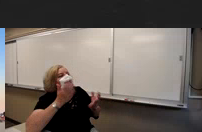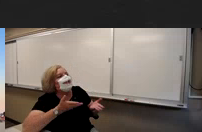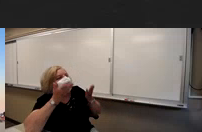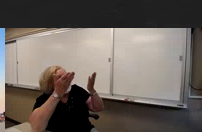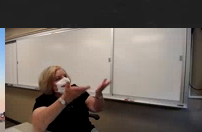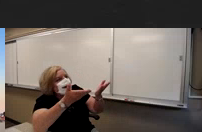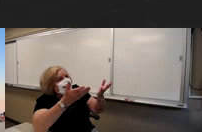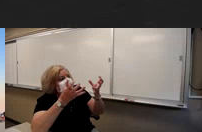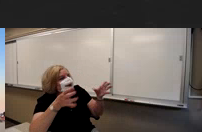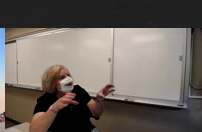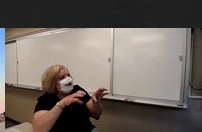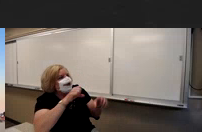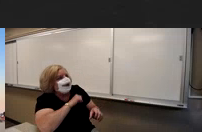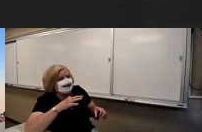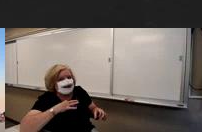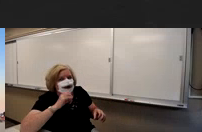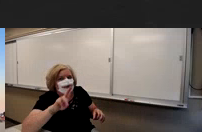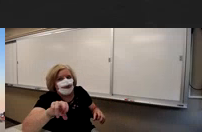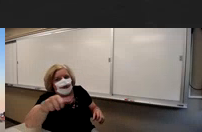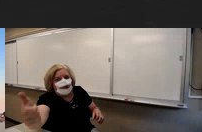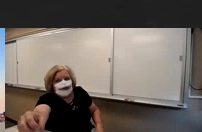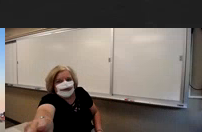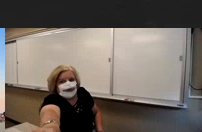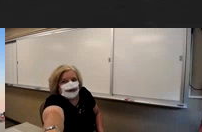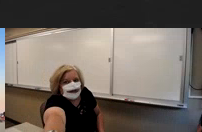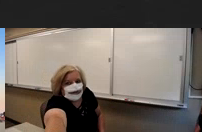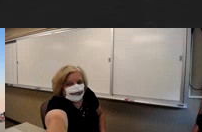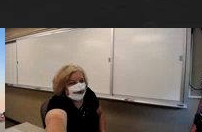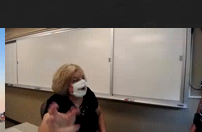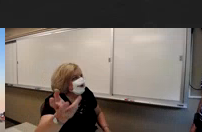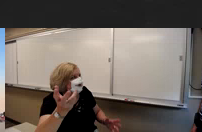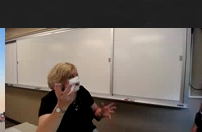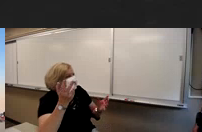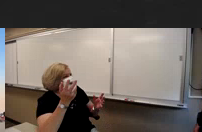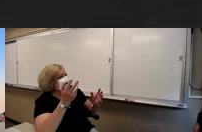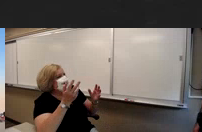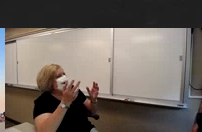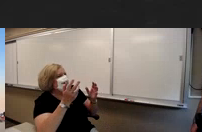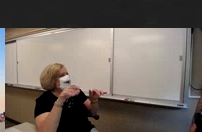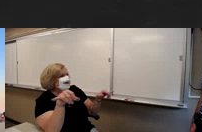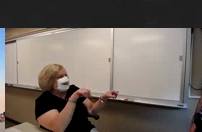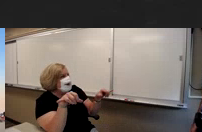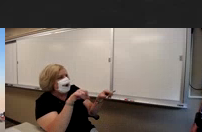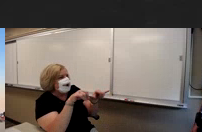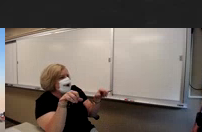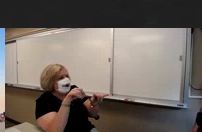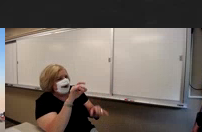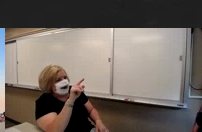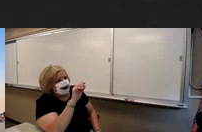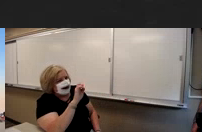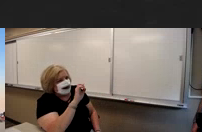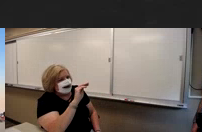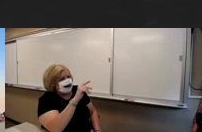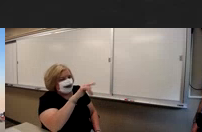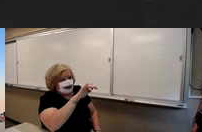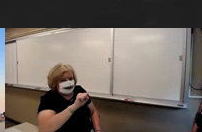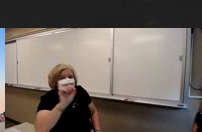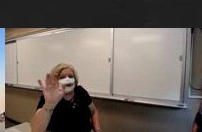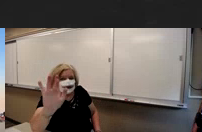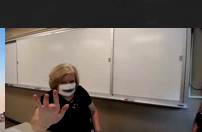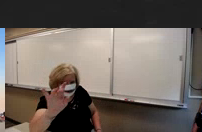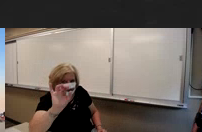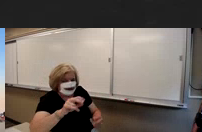you want to just do staff or others, either one, they're pretty much identical templates. So you can click on one of